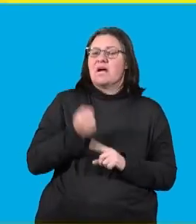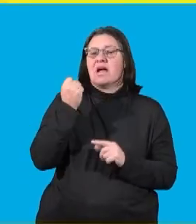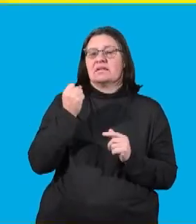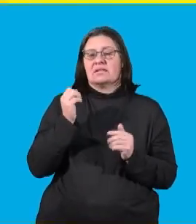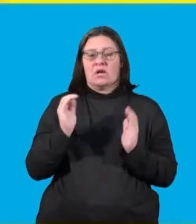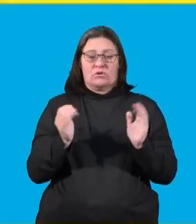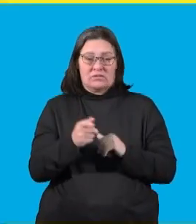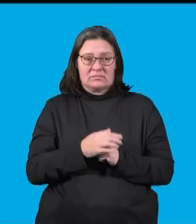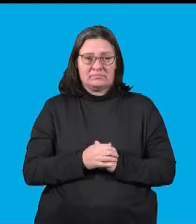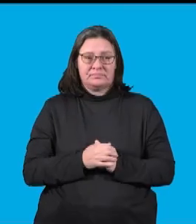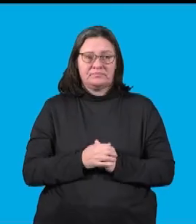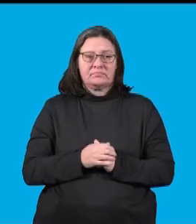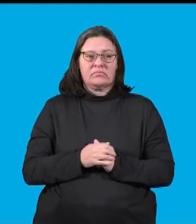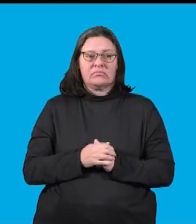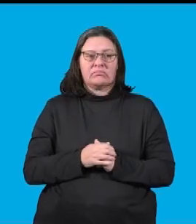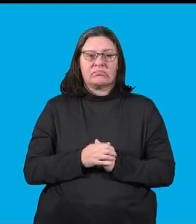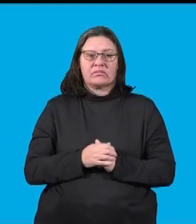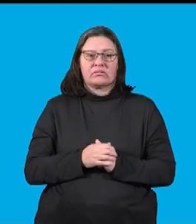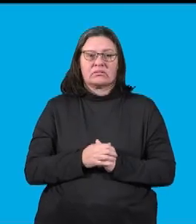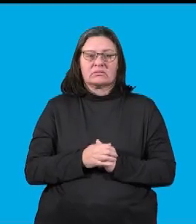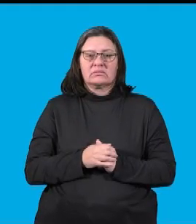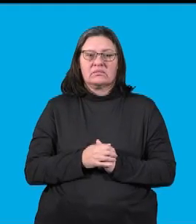the equation.